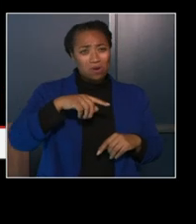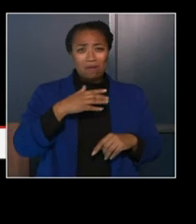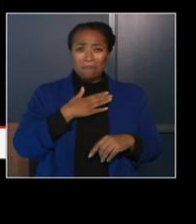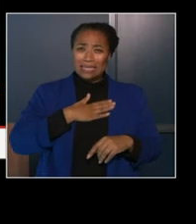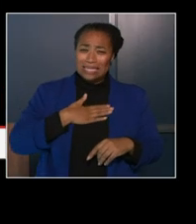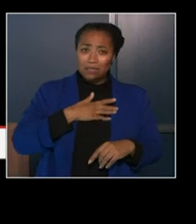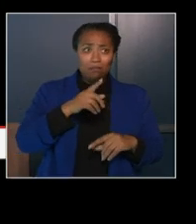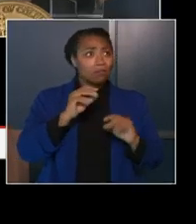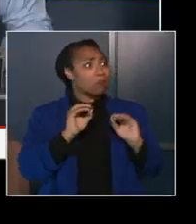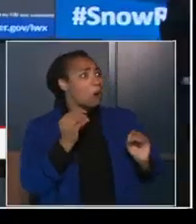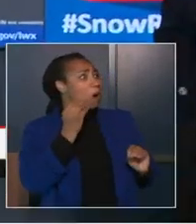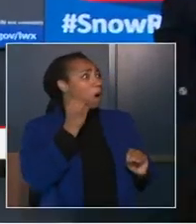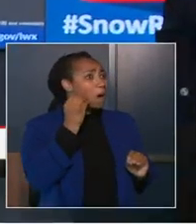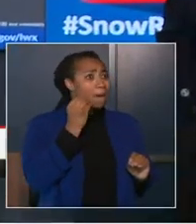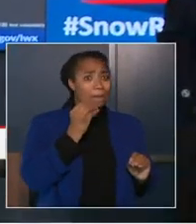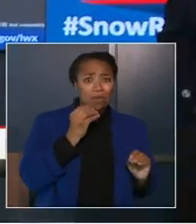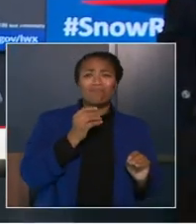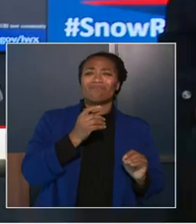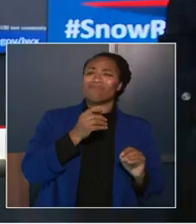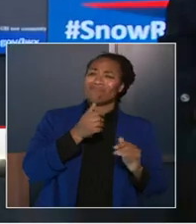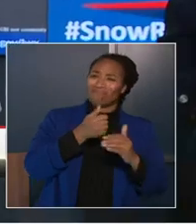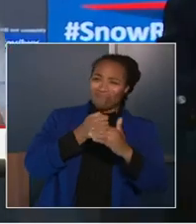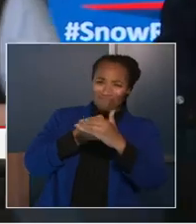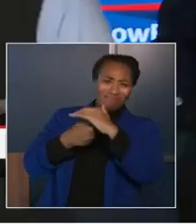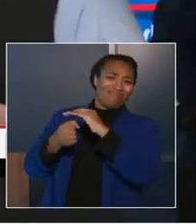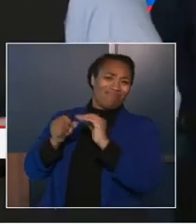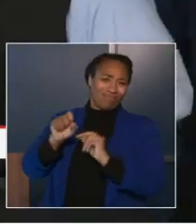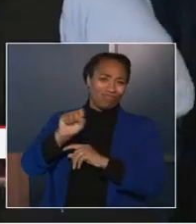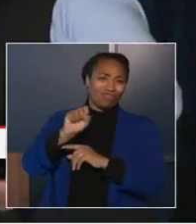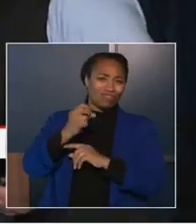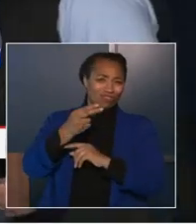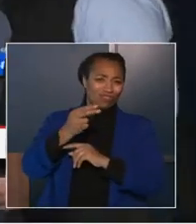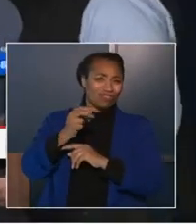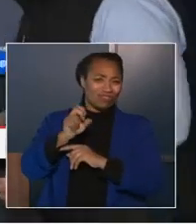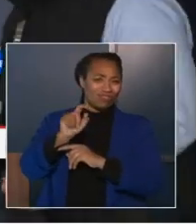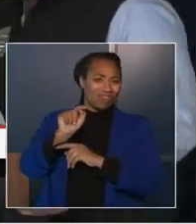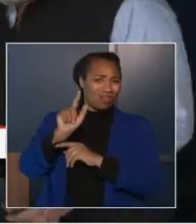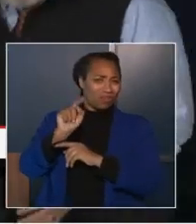Spriggs from the snow team to talk about snow operations.